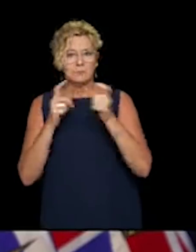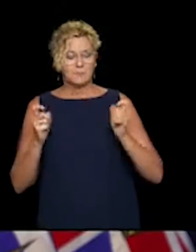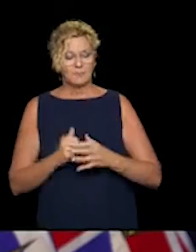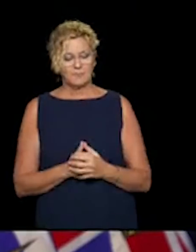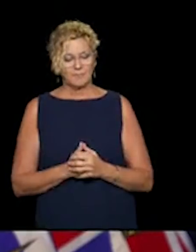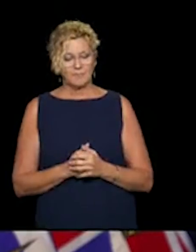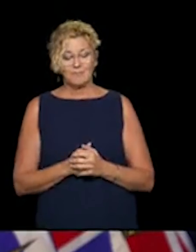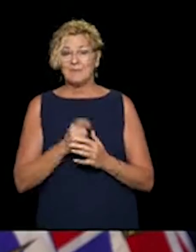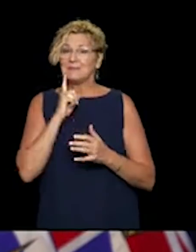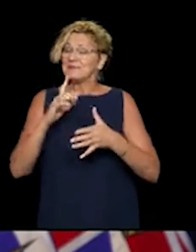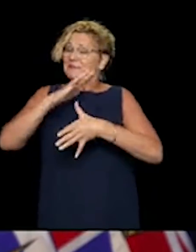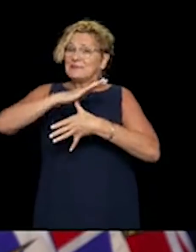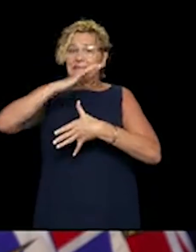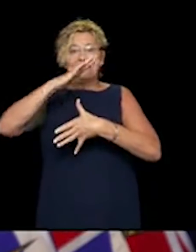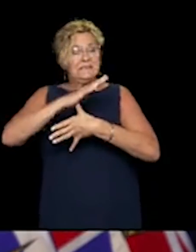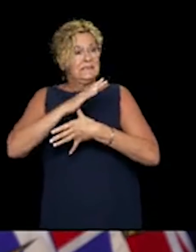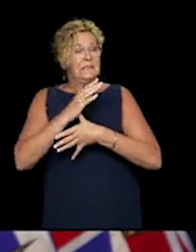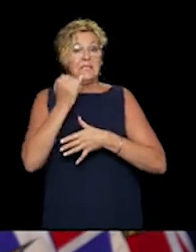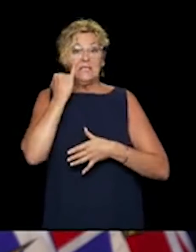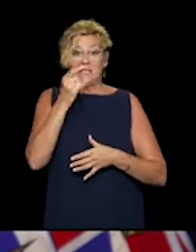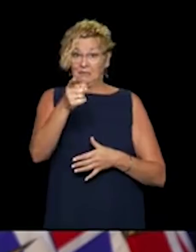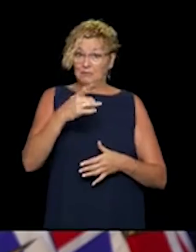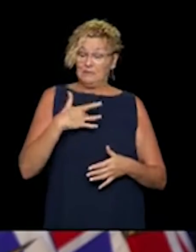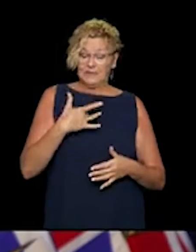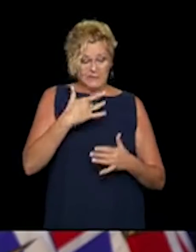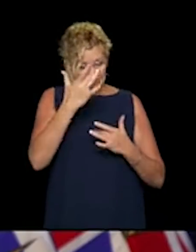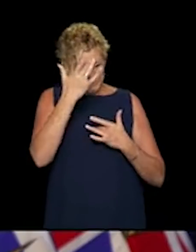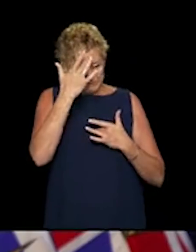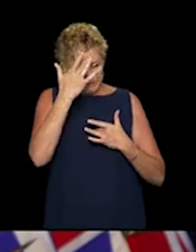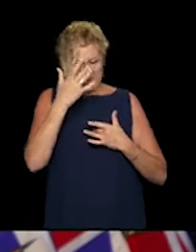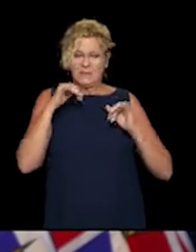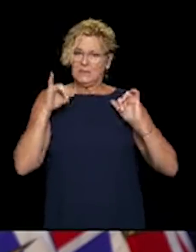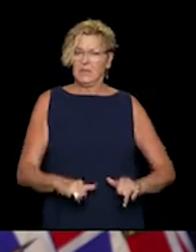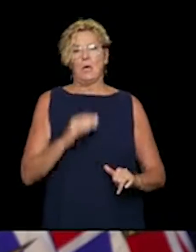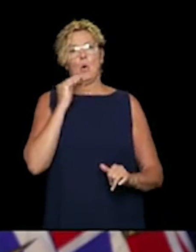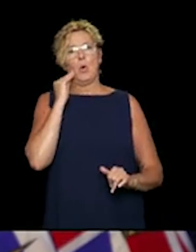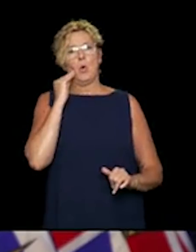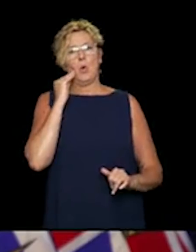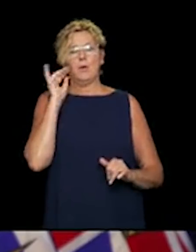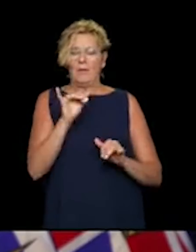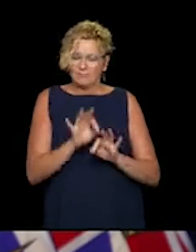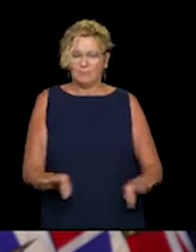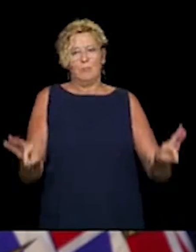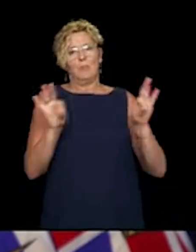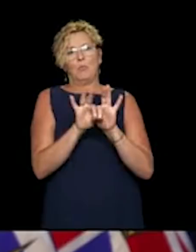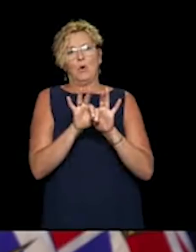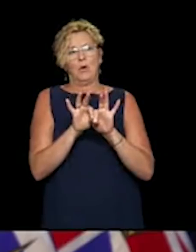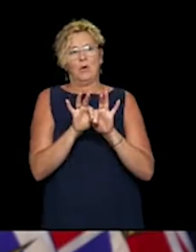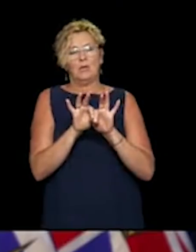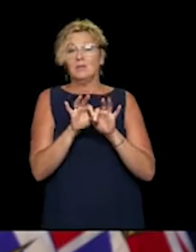weeks. Staying home when you are ill is one of the most important things all of us need to keep